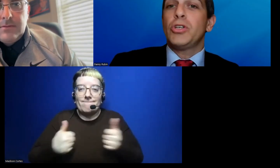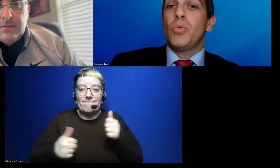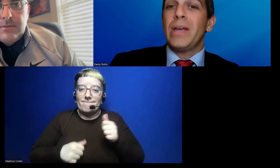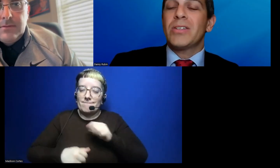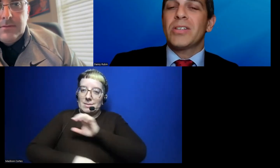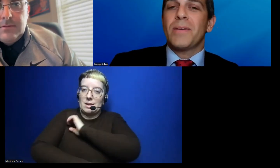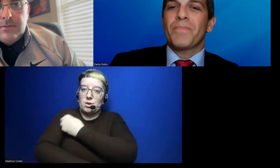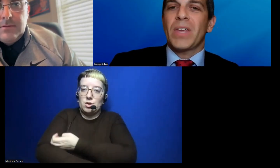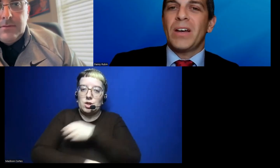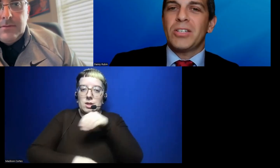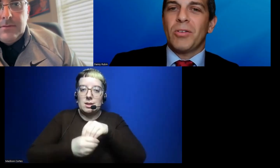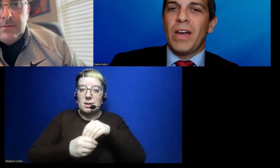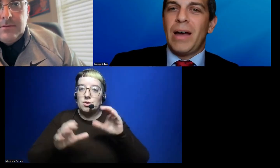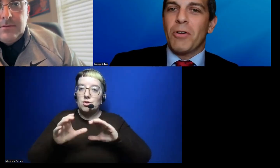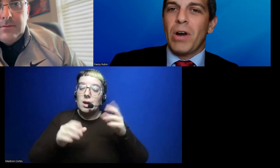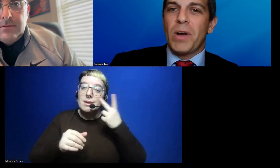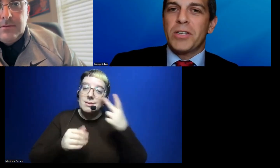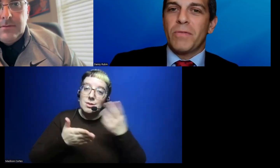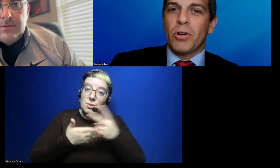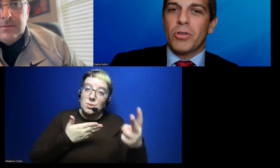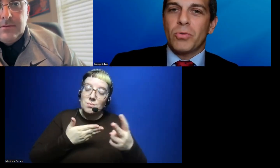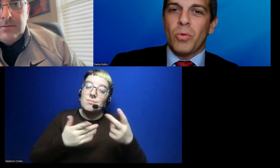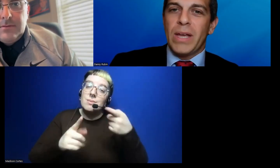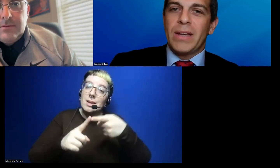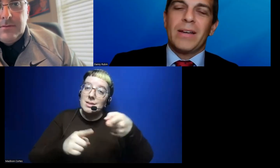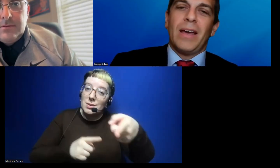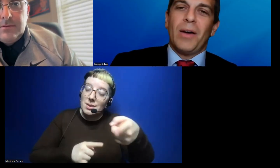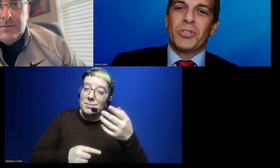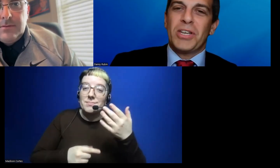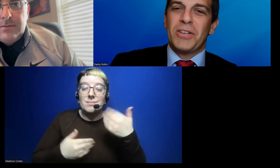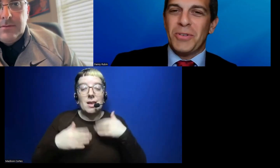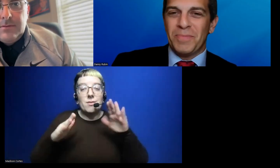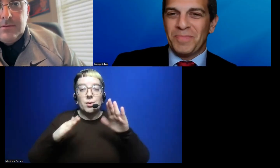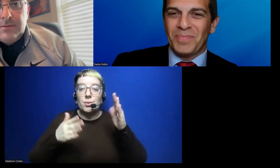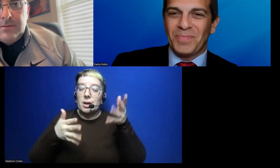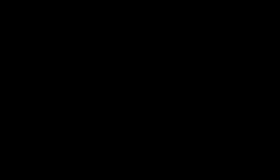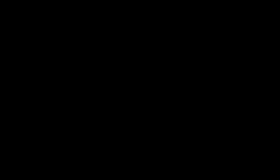We'll see you in 2 weeks. Until then, have a great rest of your school week, and we'll see you soon.